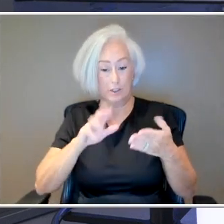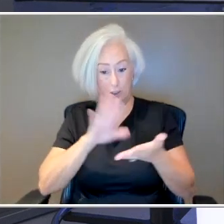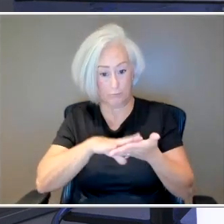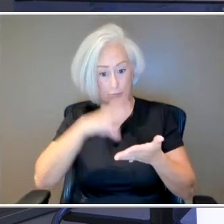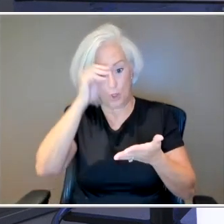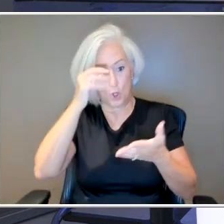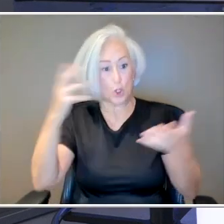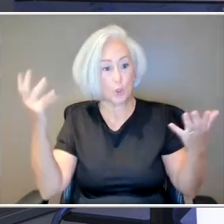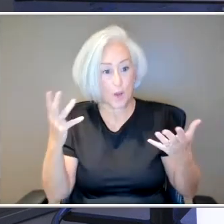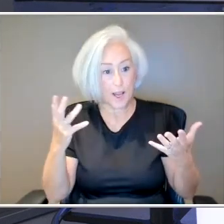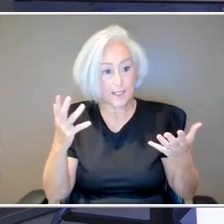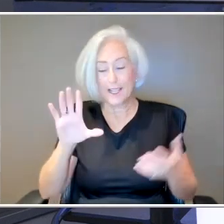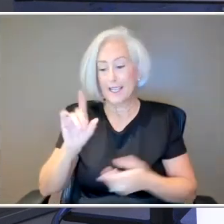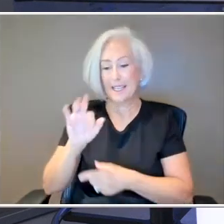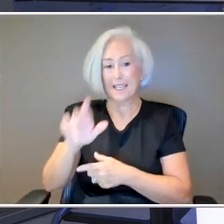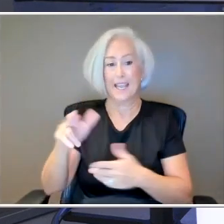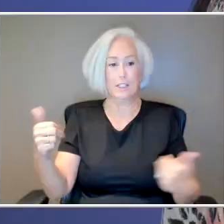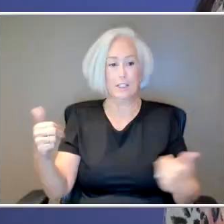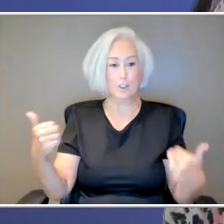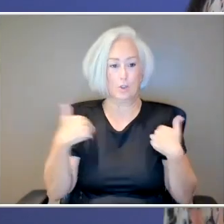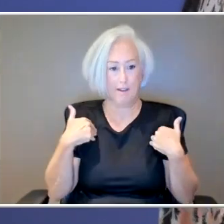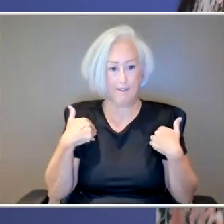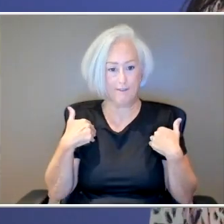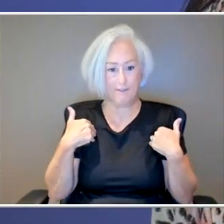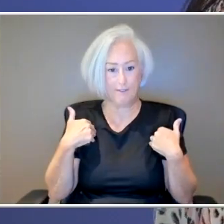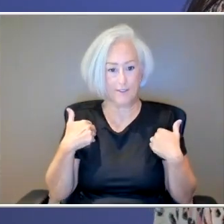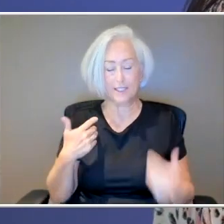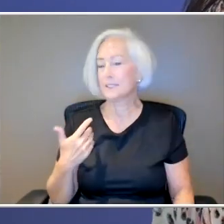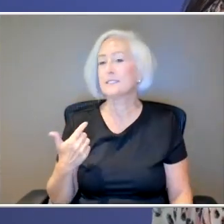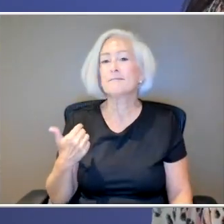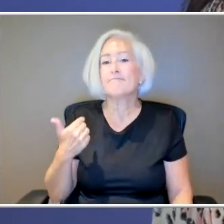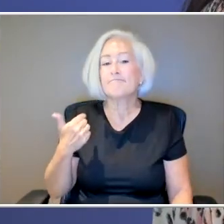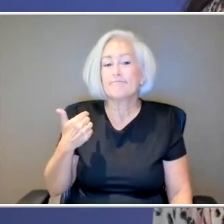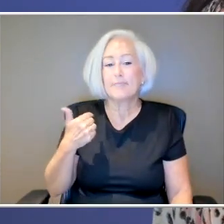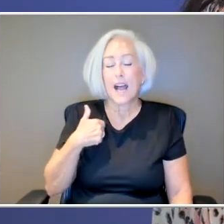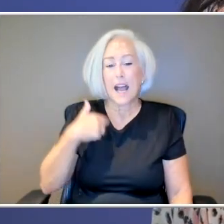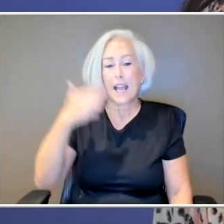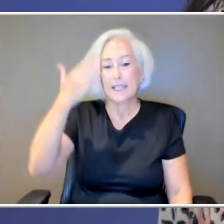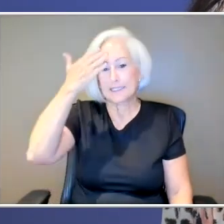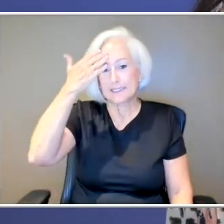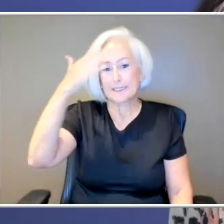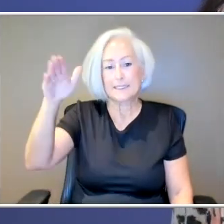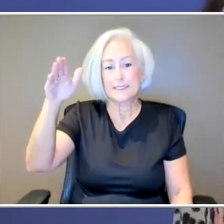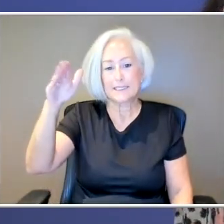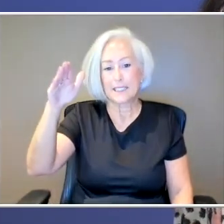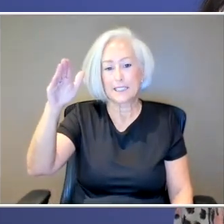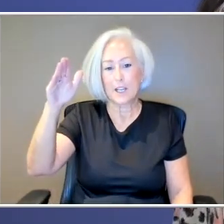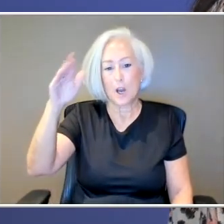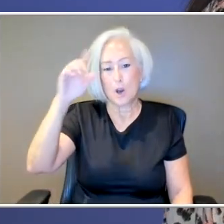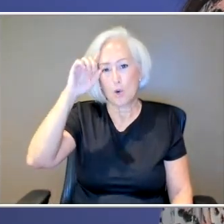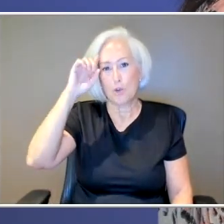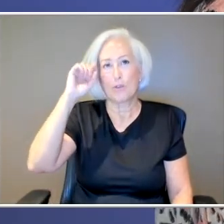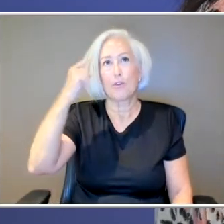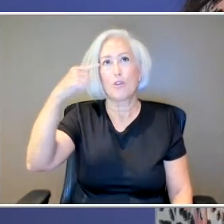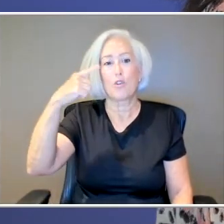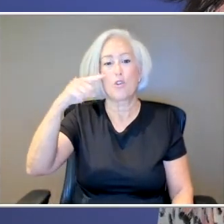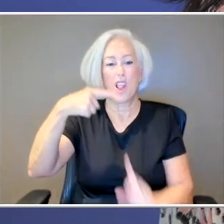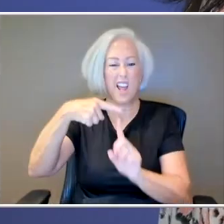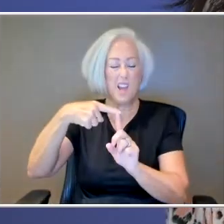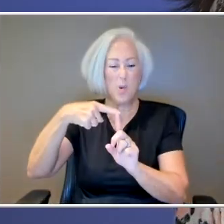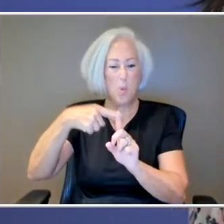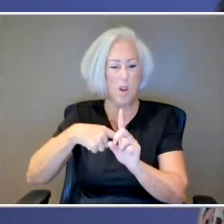that like for you? I didn't know for like at least a month or